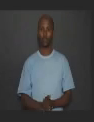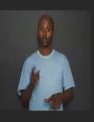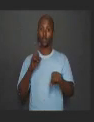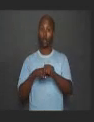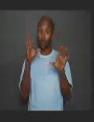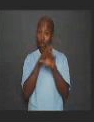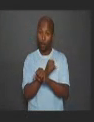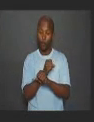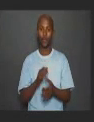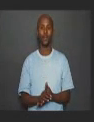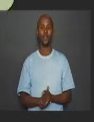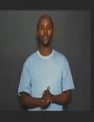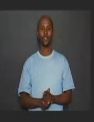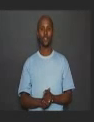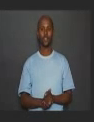Time's up!